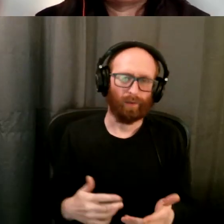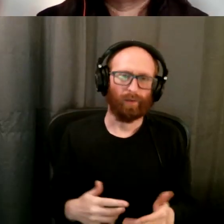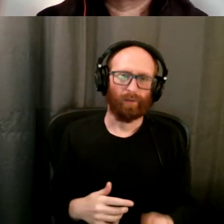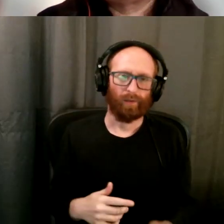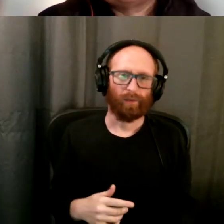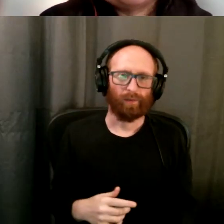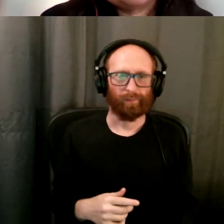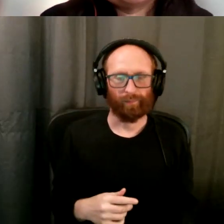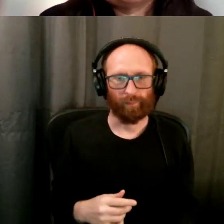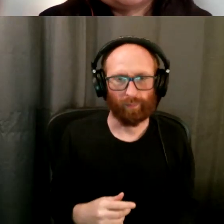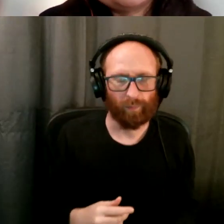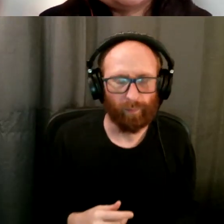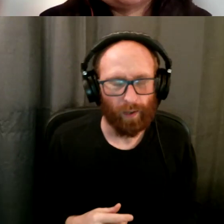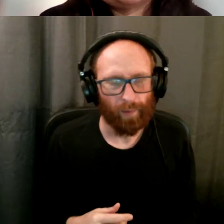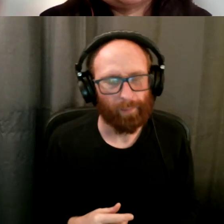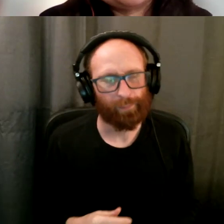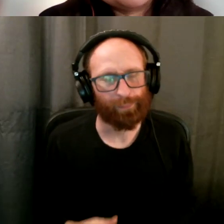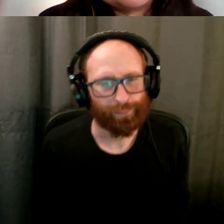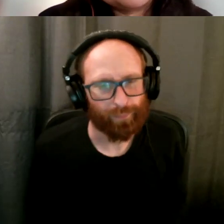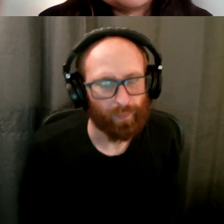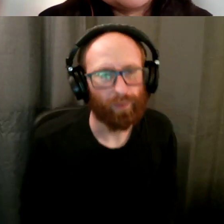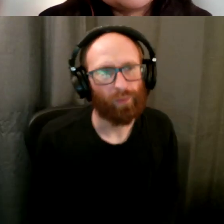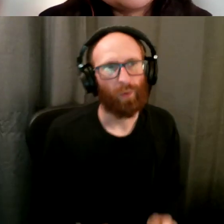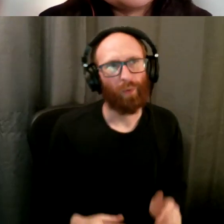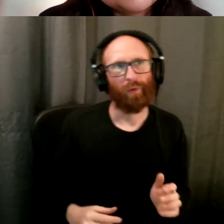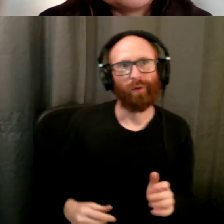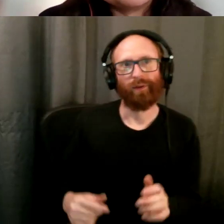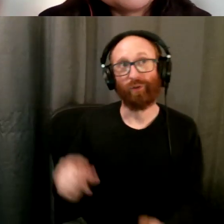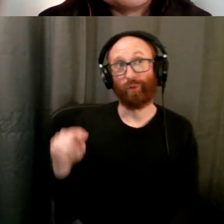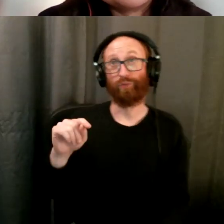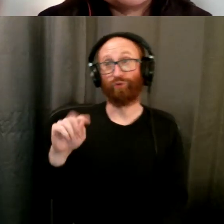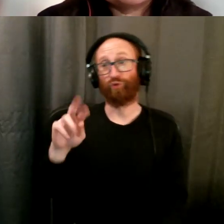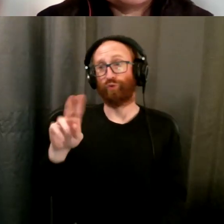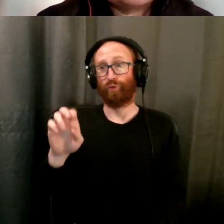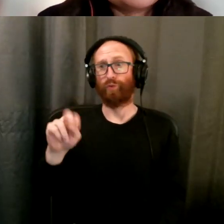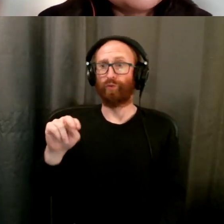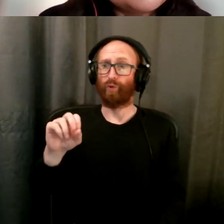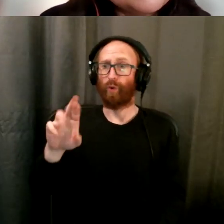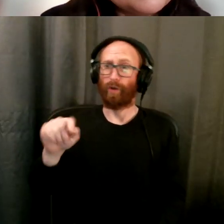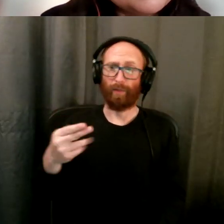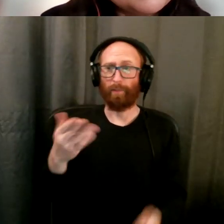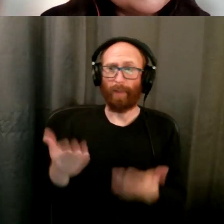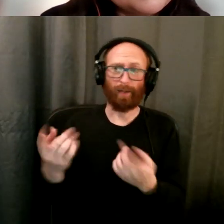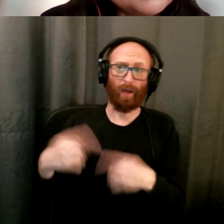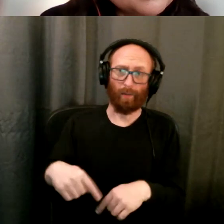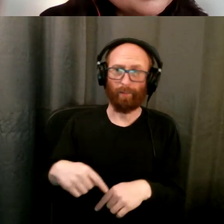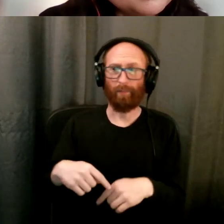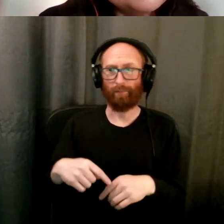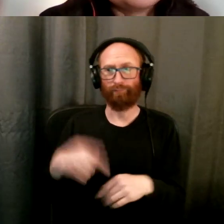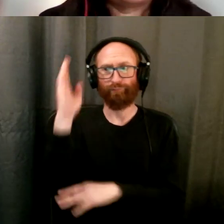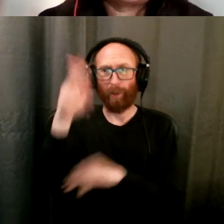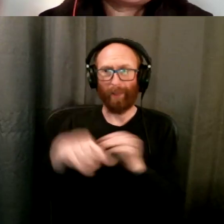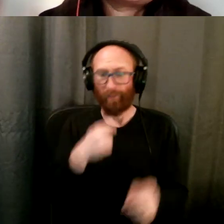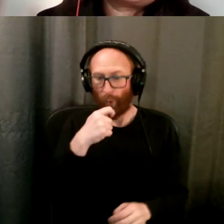class. So for an example, True North would come, maybe do something about vaping with my 6th graders, maybe something about